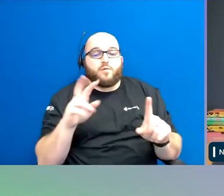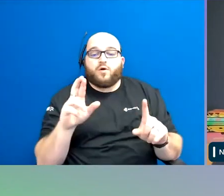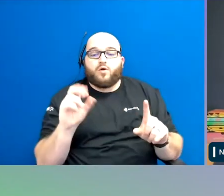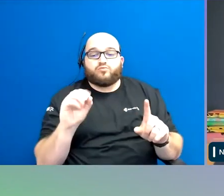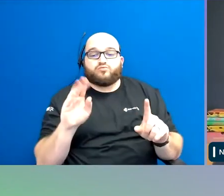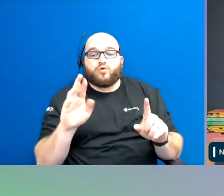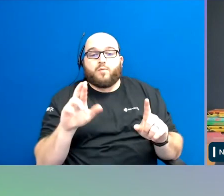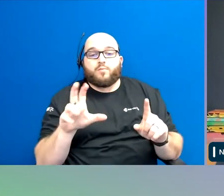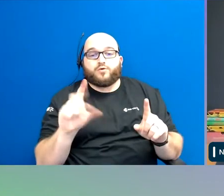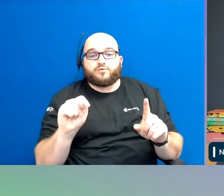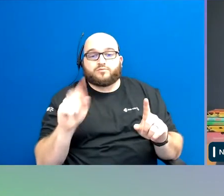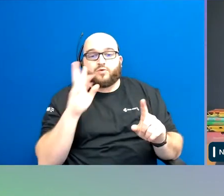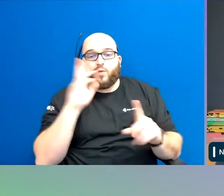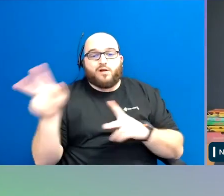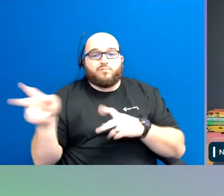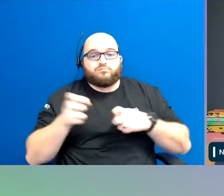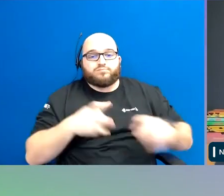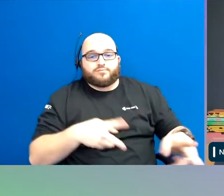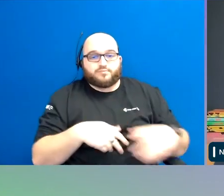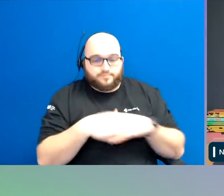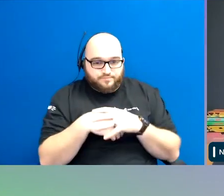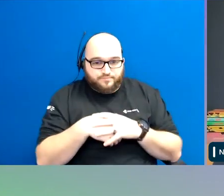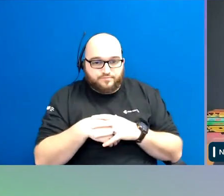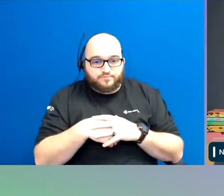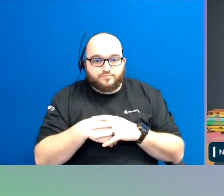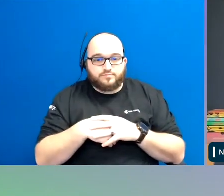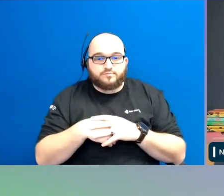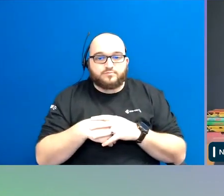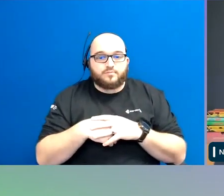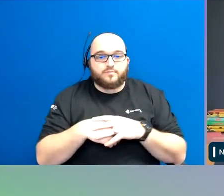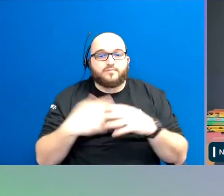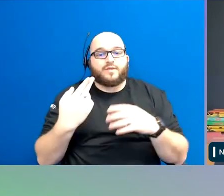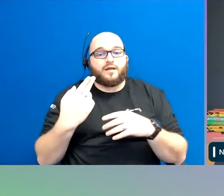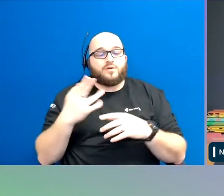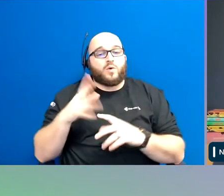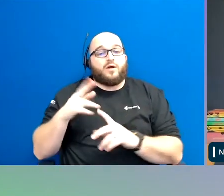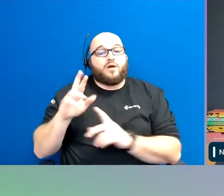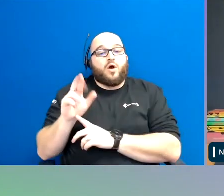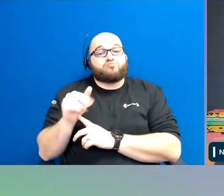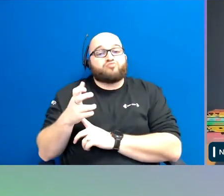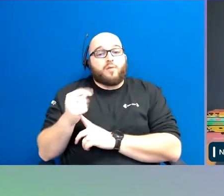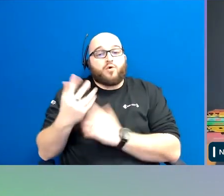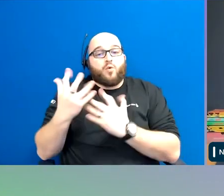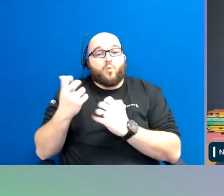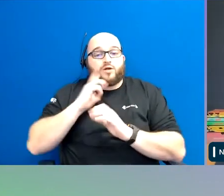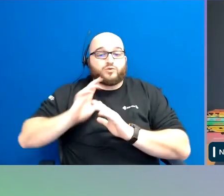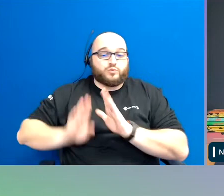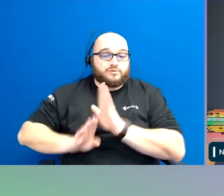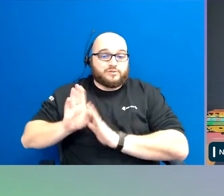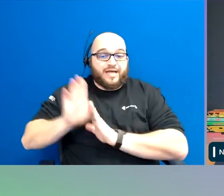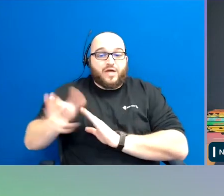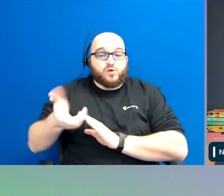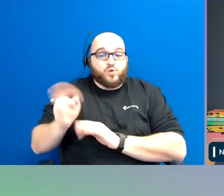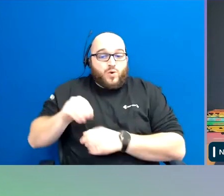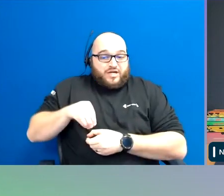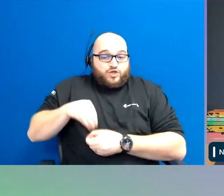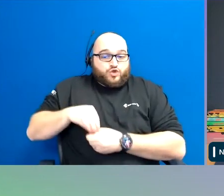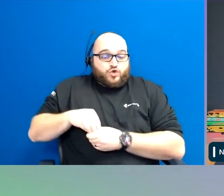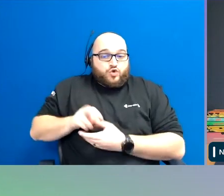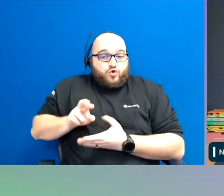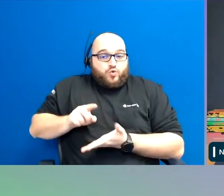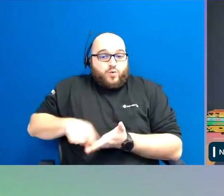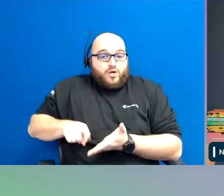going to post that in the chat for you, lovely. Cool. So he wants to build an internal research panel, and he says